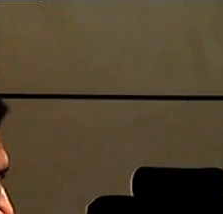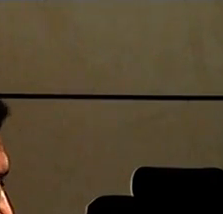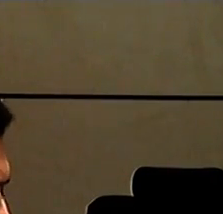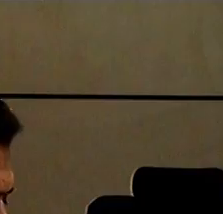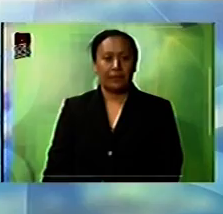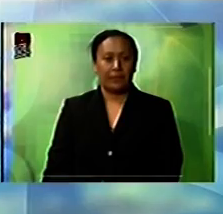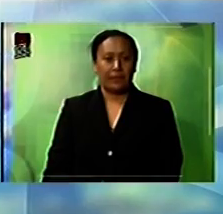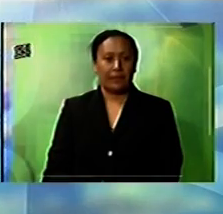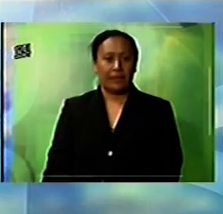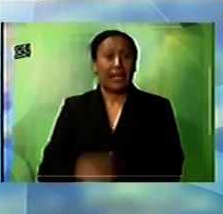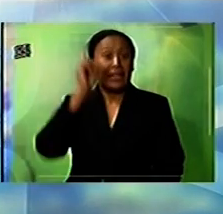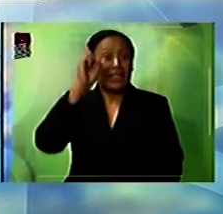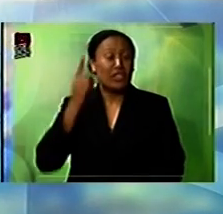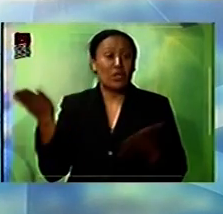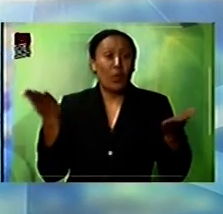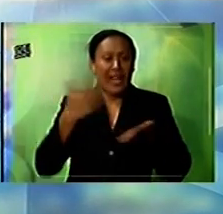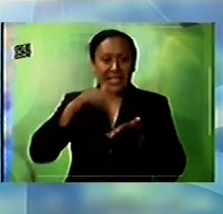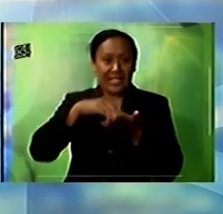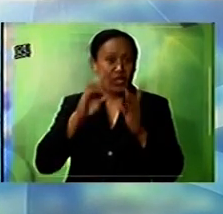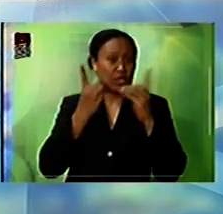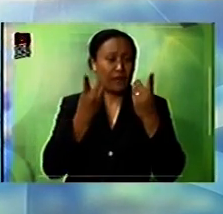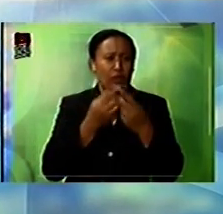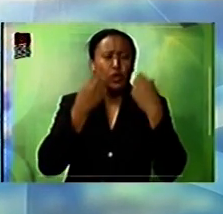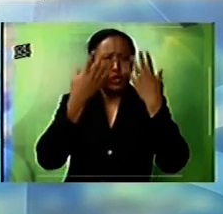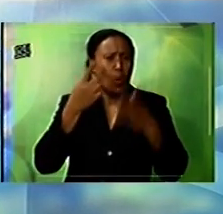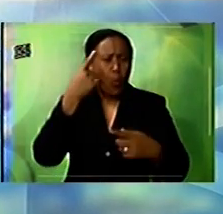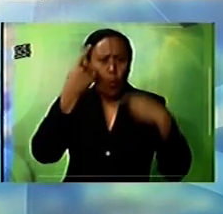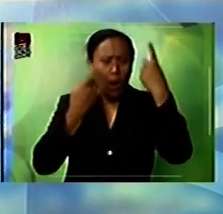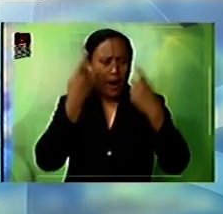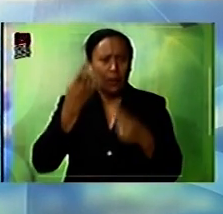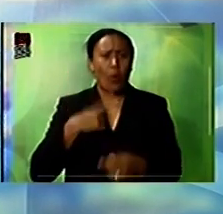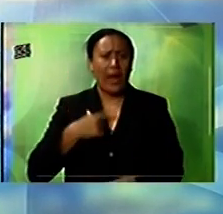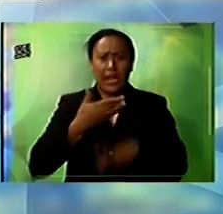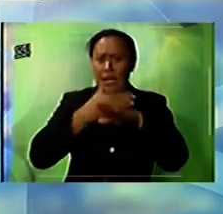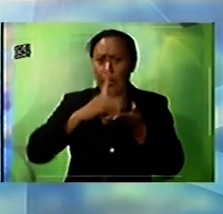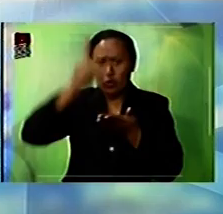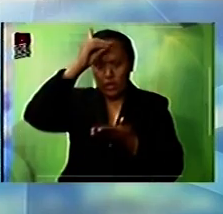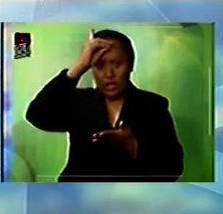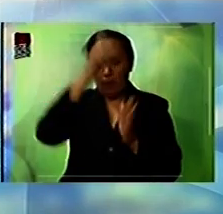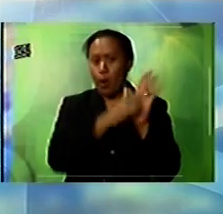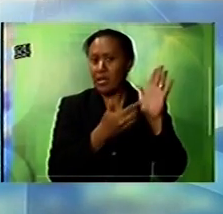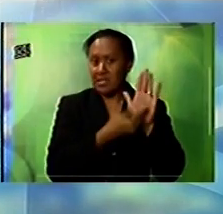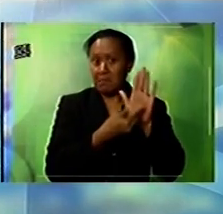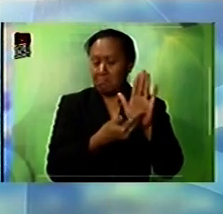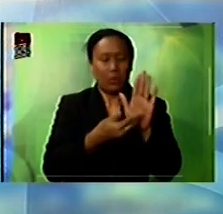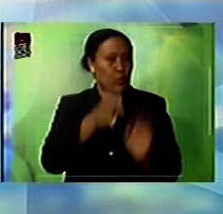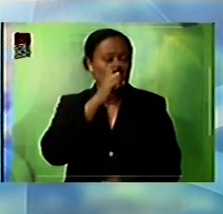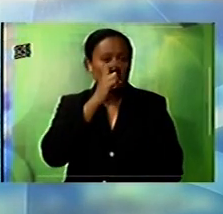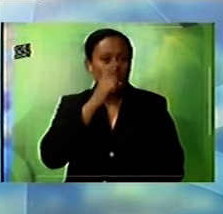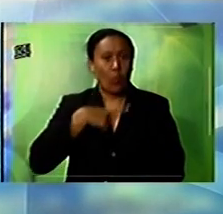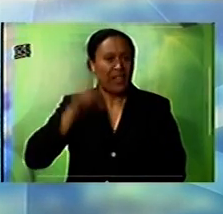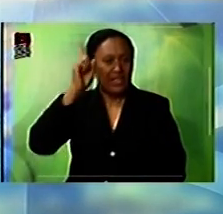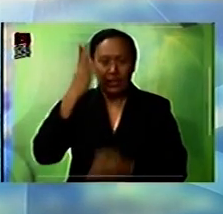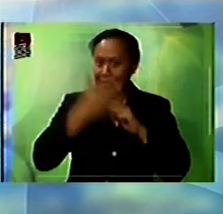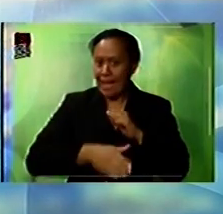month. Teachers in the Central Division have expressed concern with the new education policy. The policy restricts teachers accepting